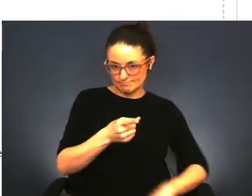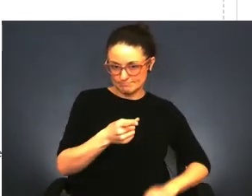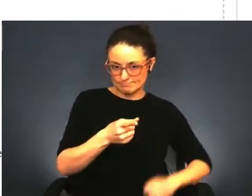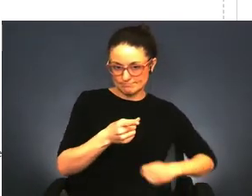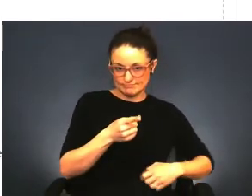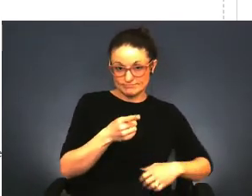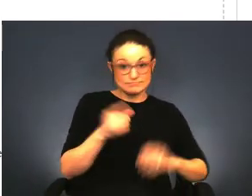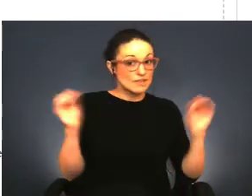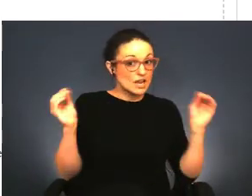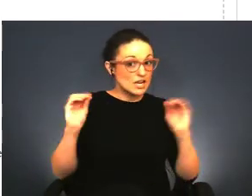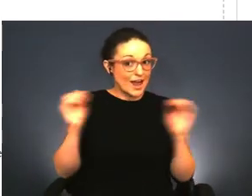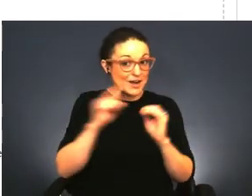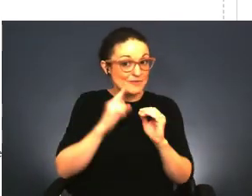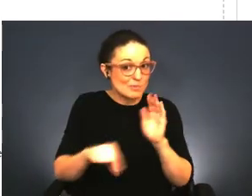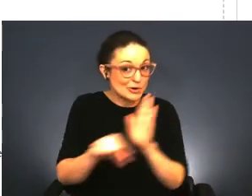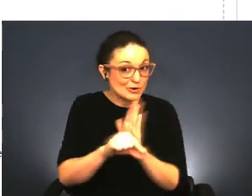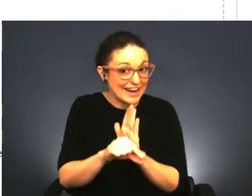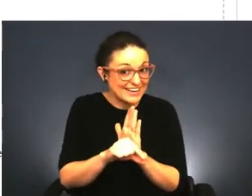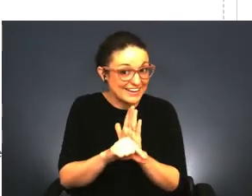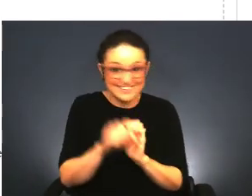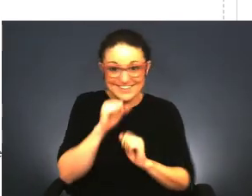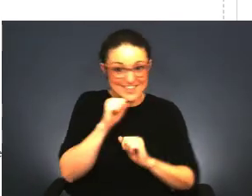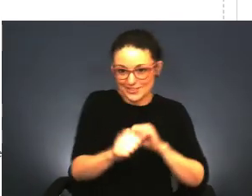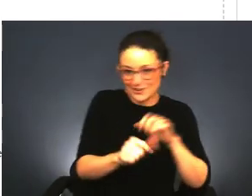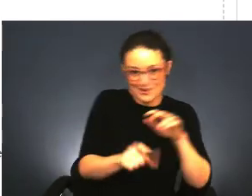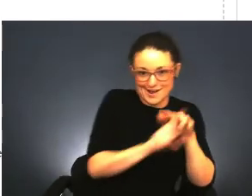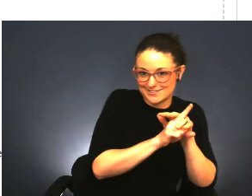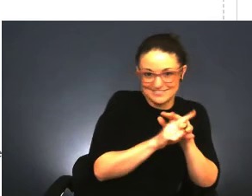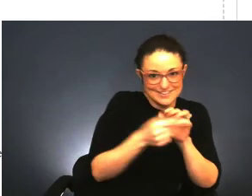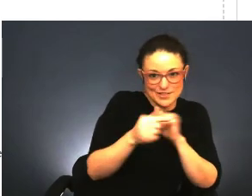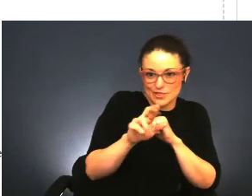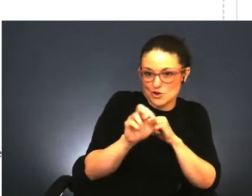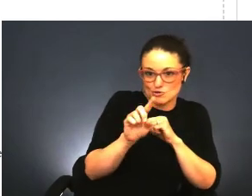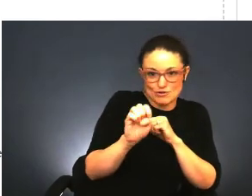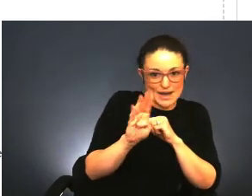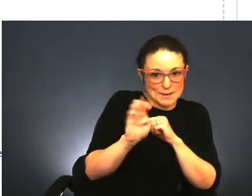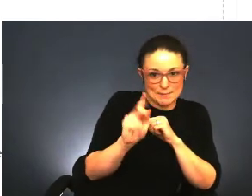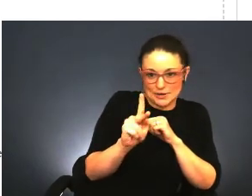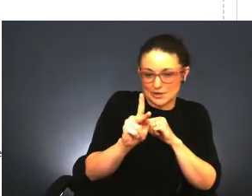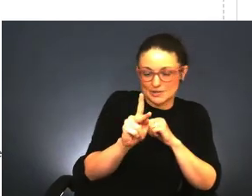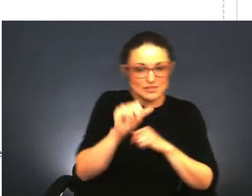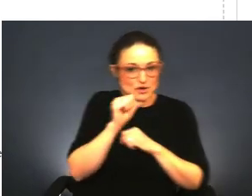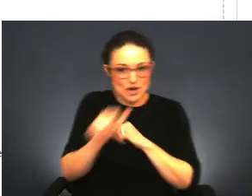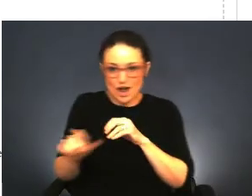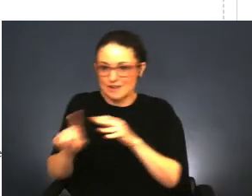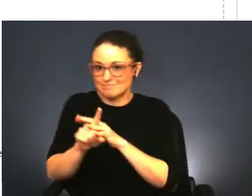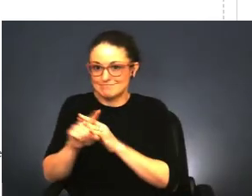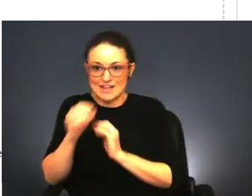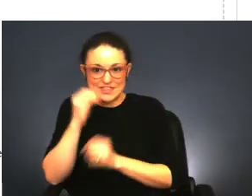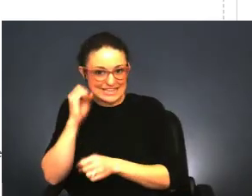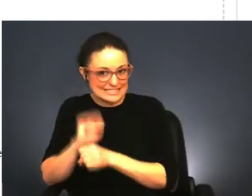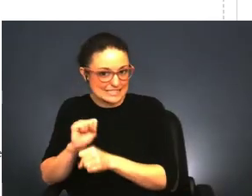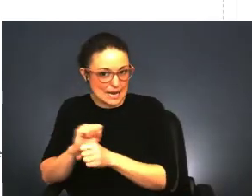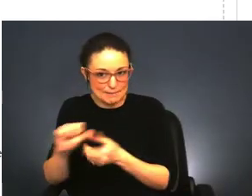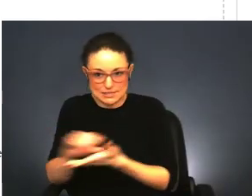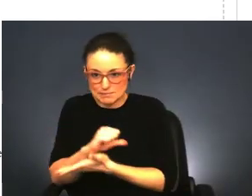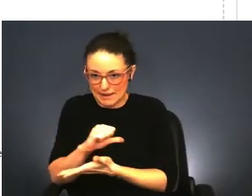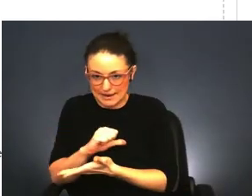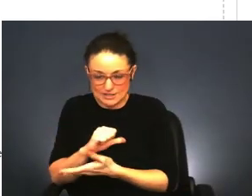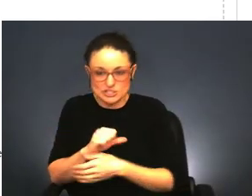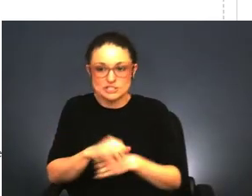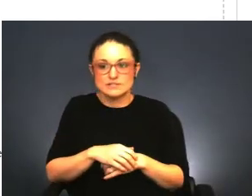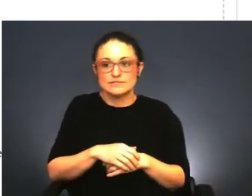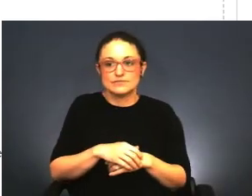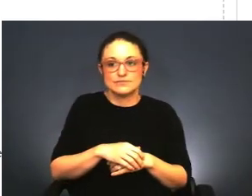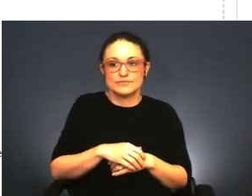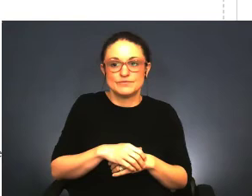are graded because I don't see them in my gradebook and I don't see them on my assignments page. So there are going to be a